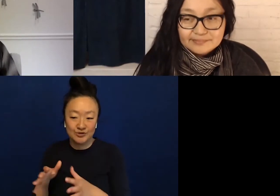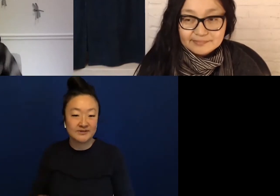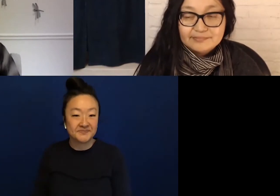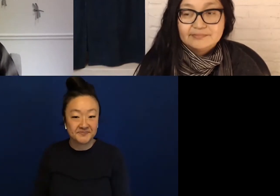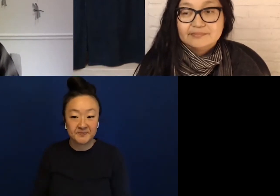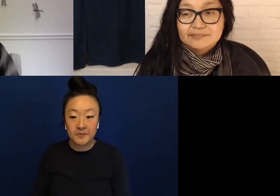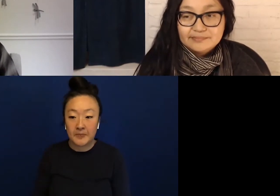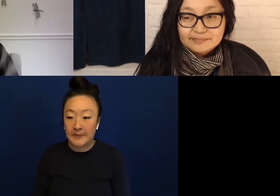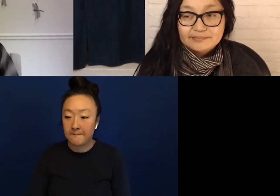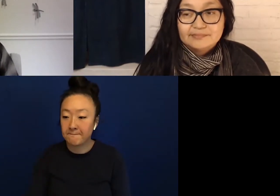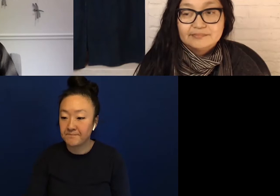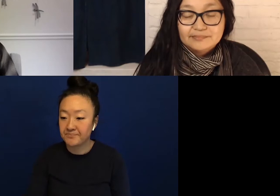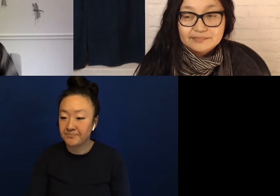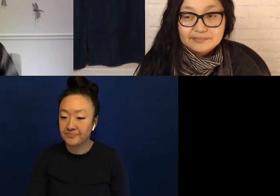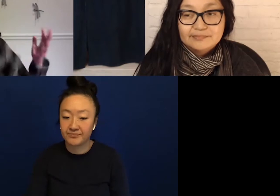hosting.